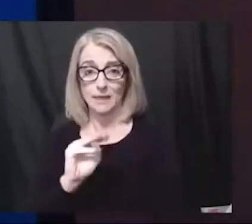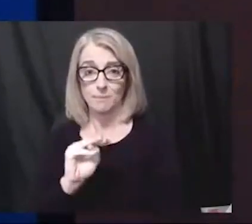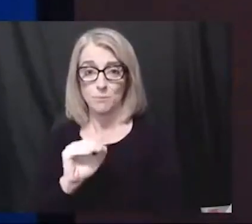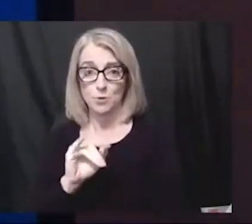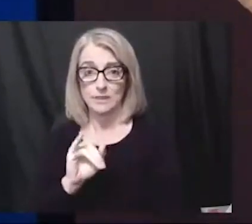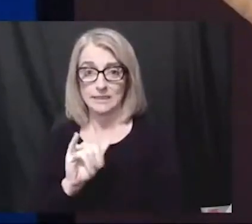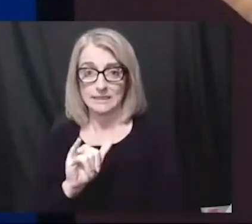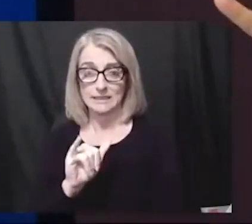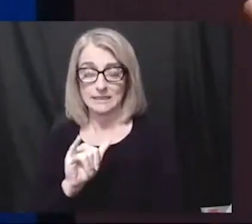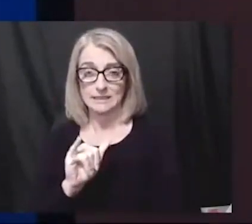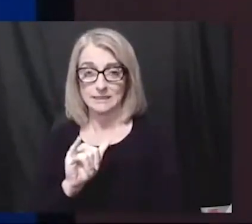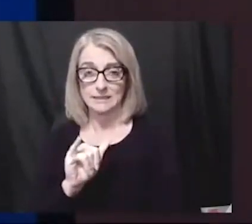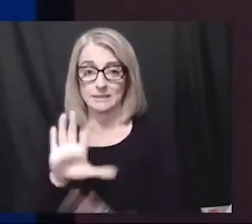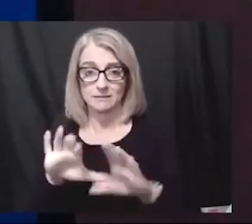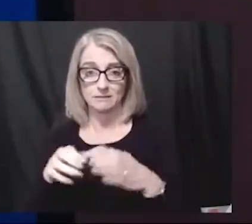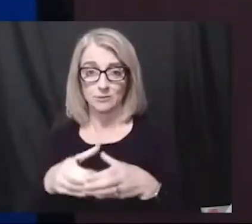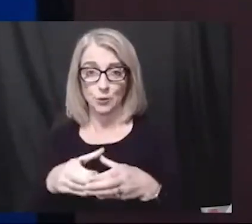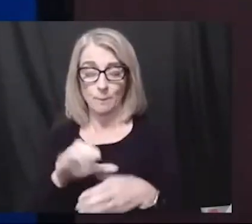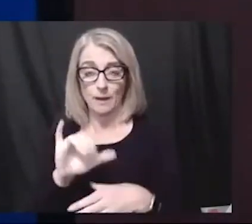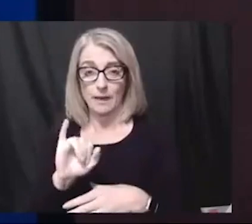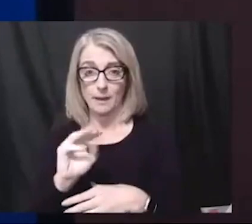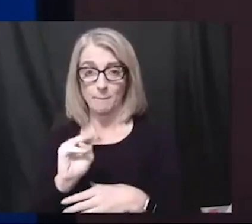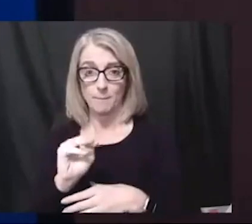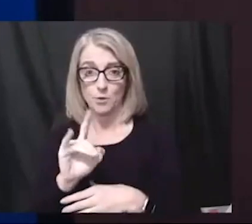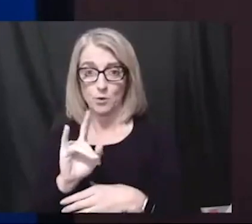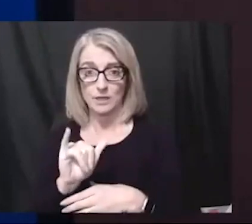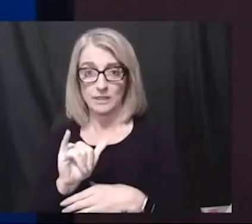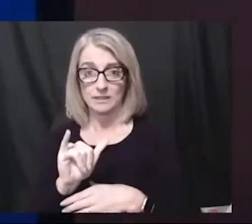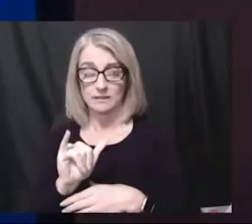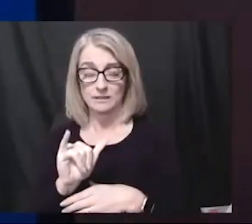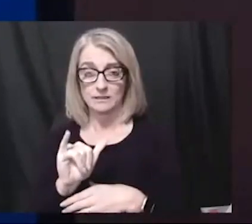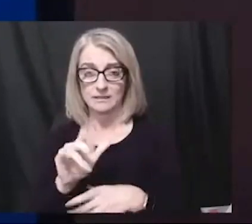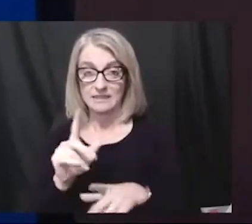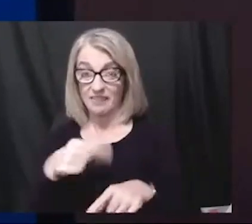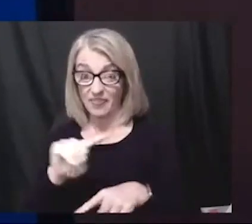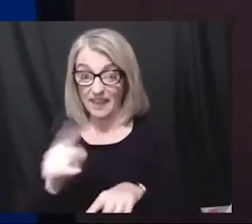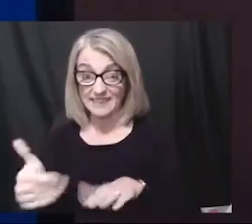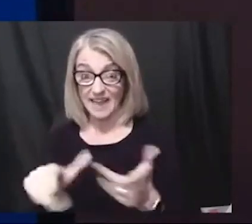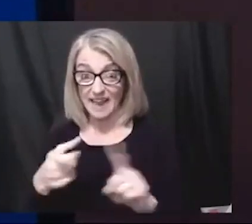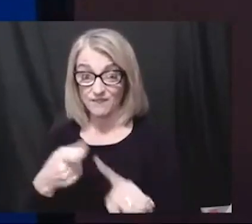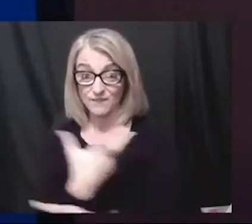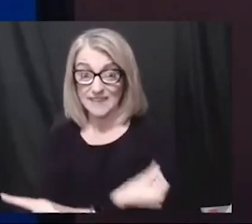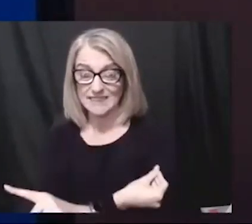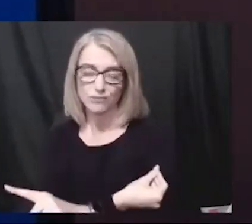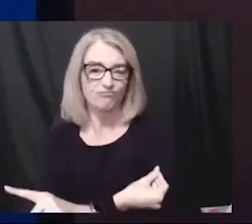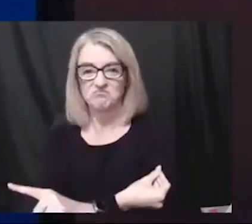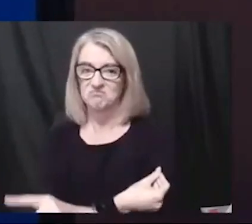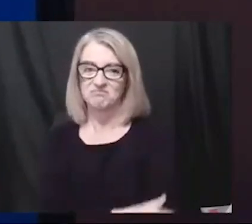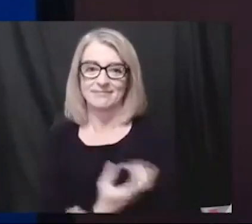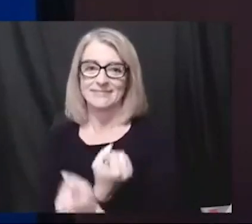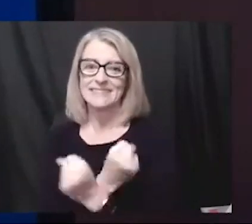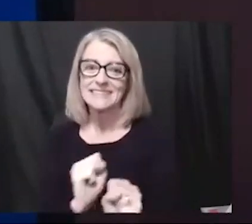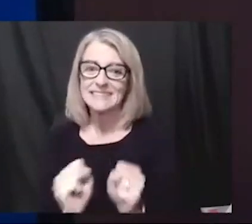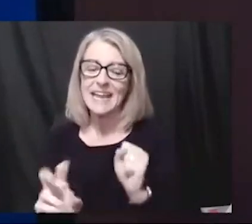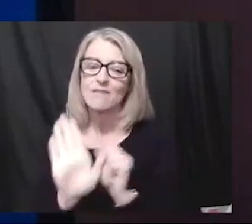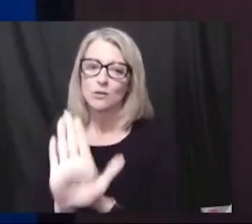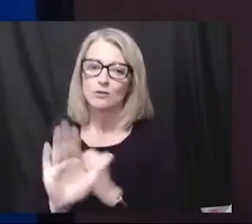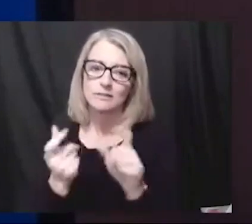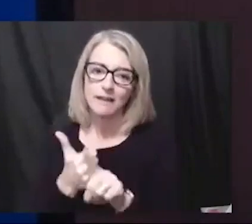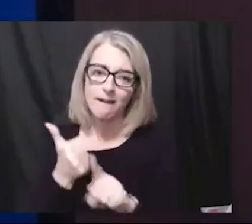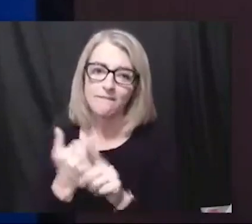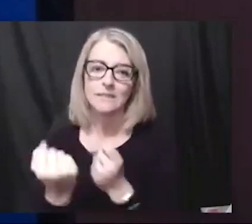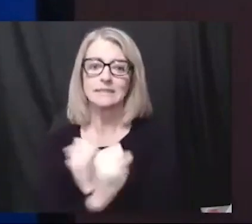are tobacco users or that smoke. They tend to get a higher premium surcharge because they're a higher risk based on